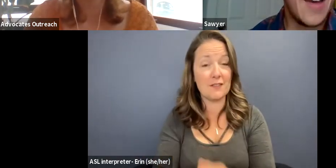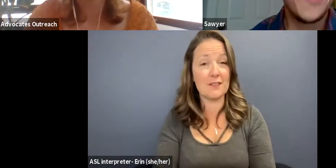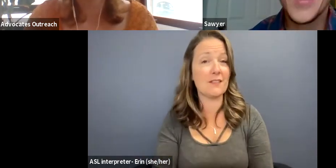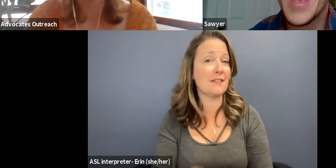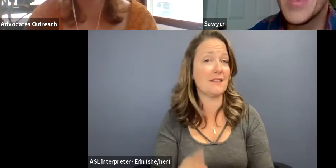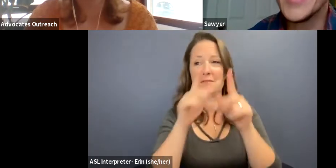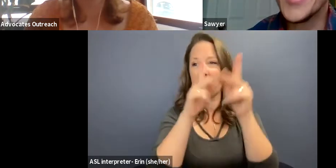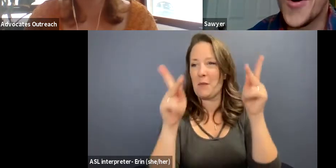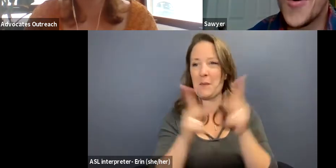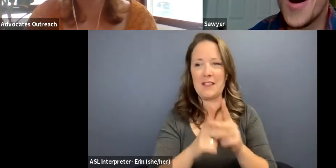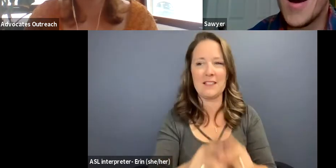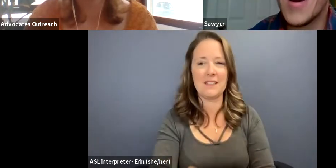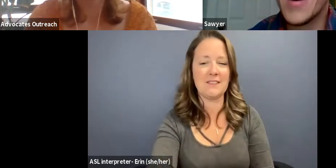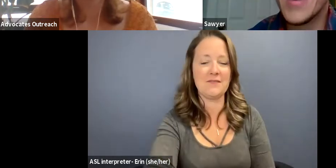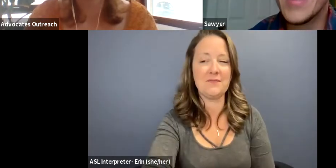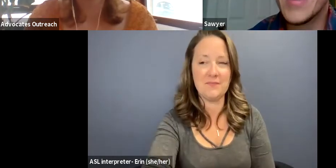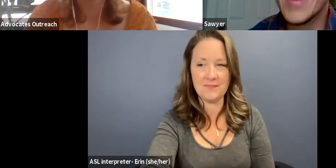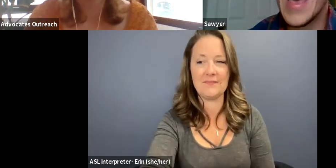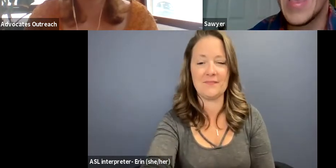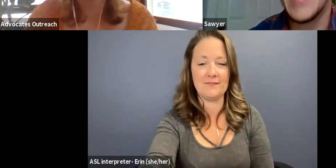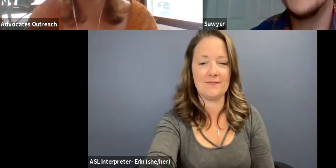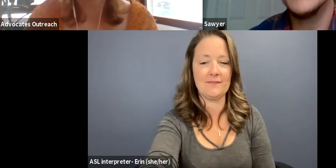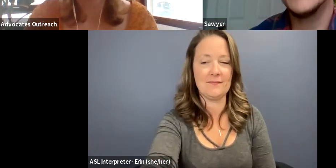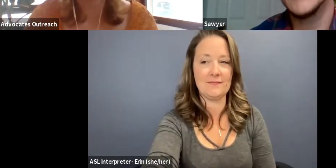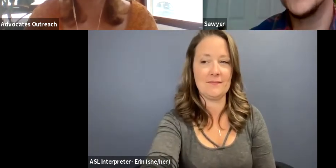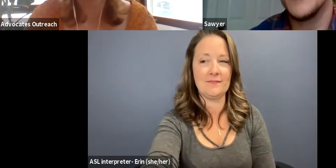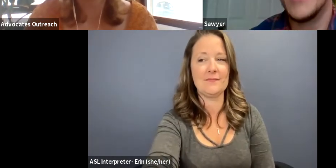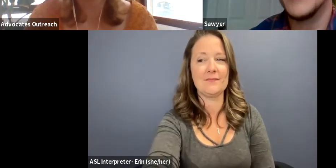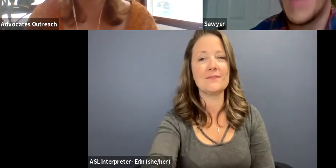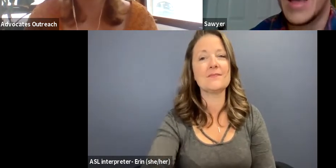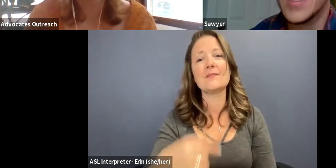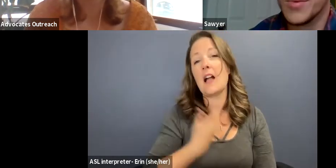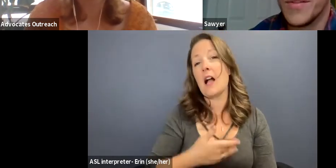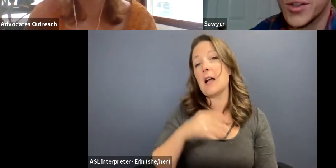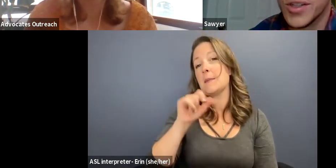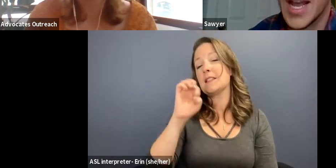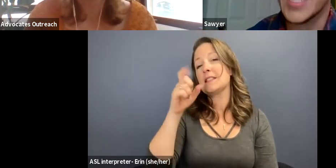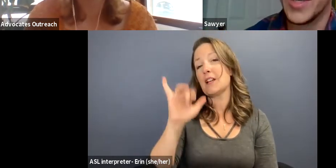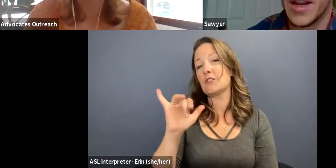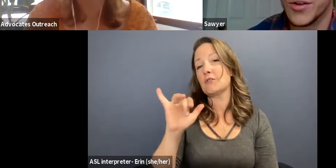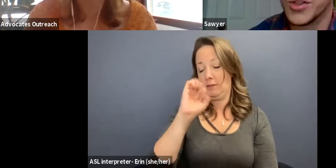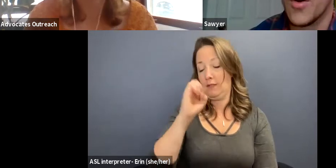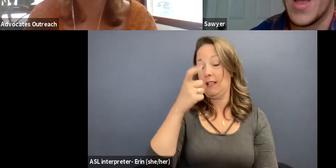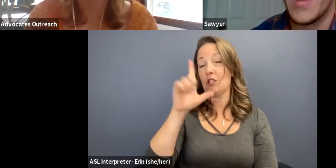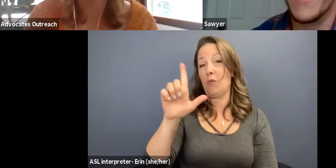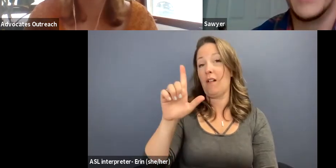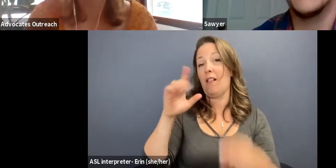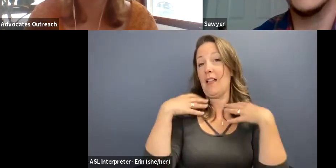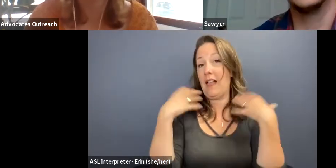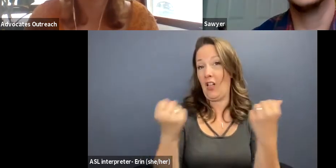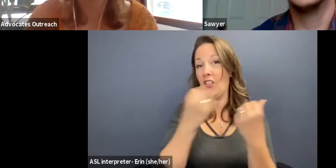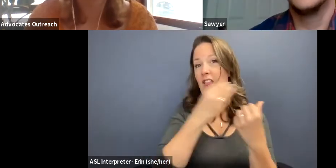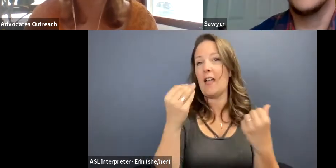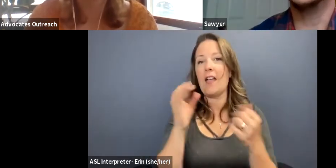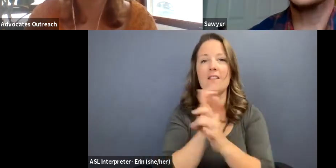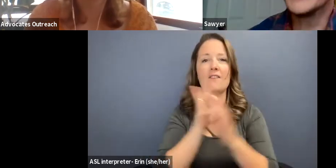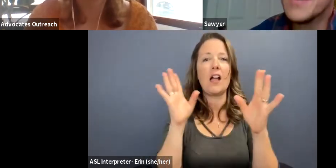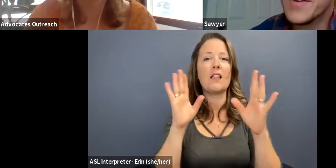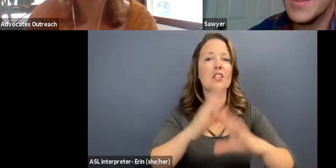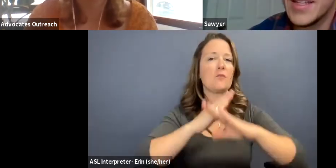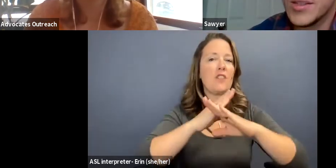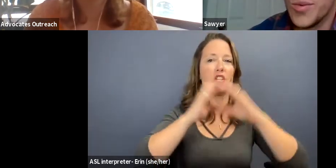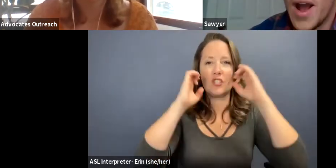like body sizes. We have a deafblind, and hard of hearing program that's really unique. I think it's like